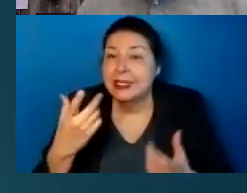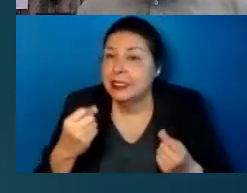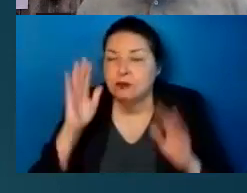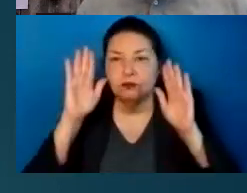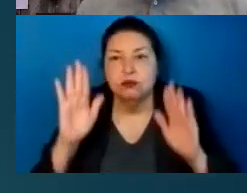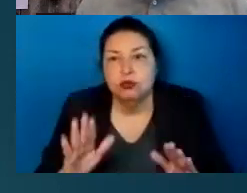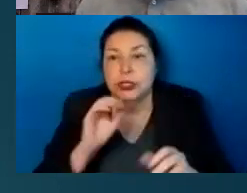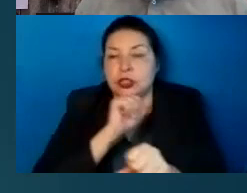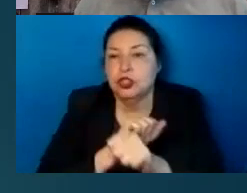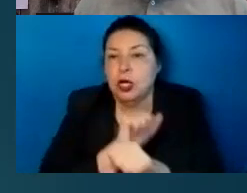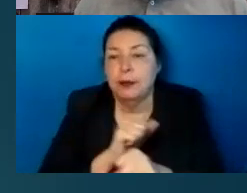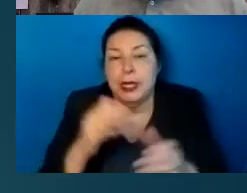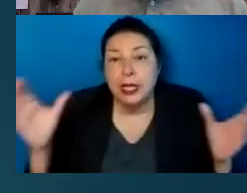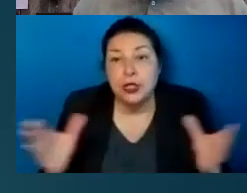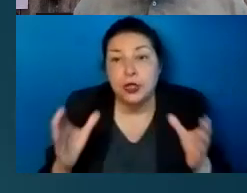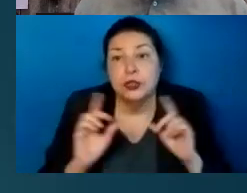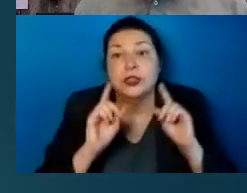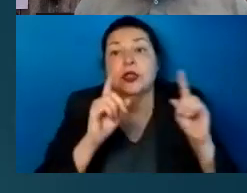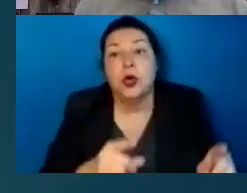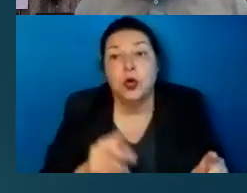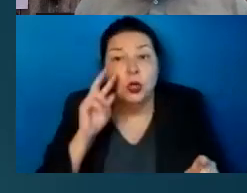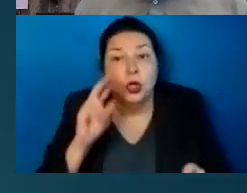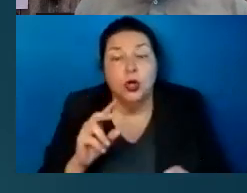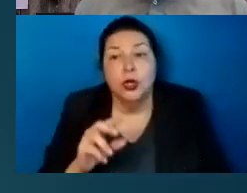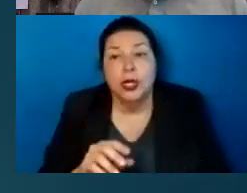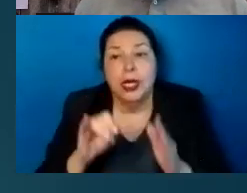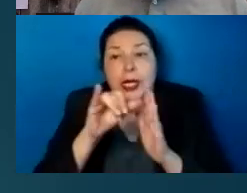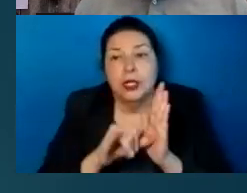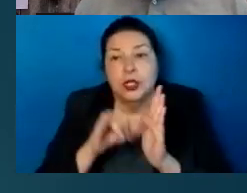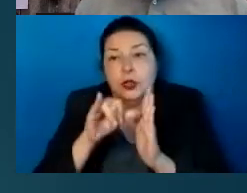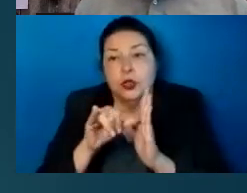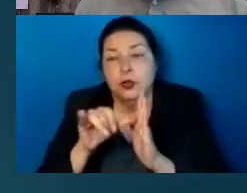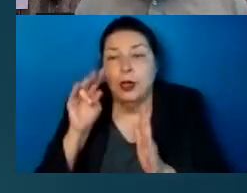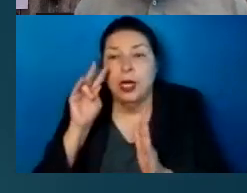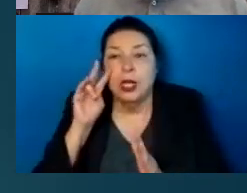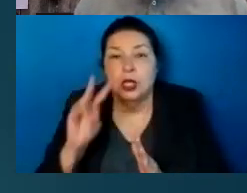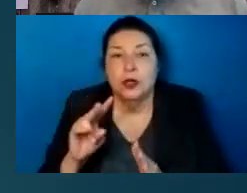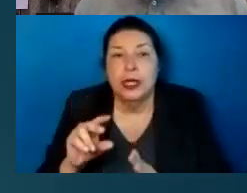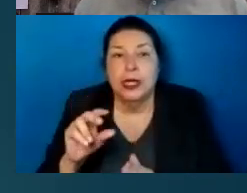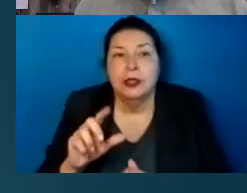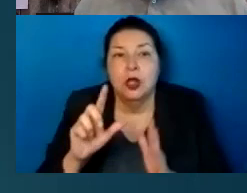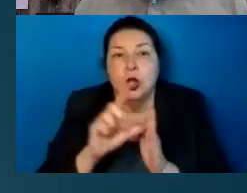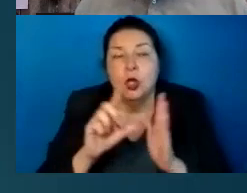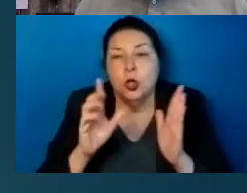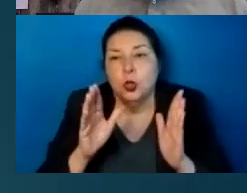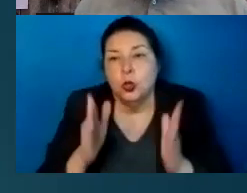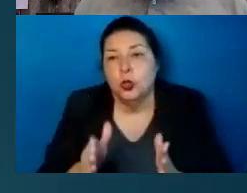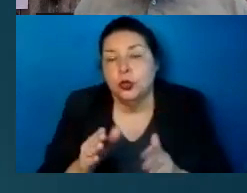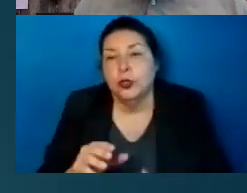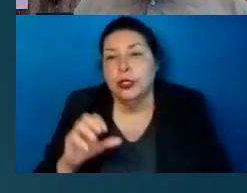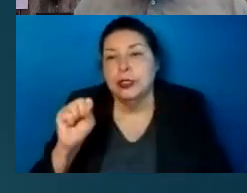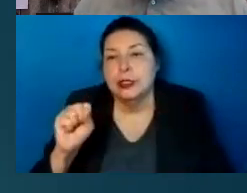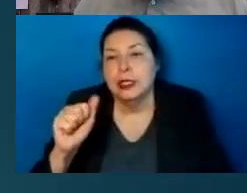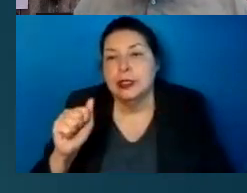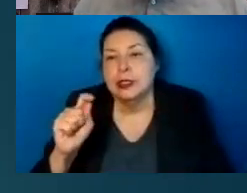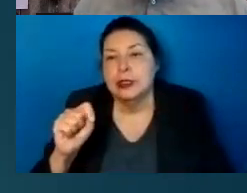really encourage you to go out and look at YouTube and look at Lutheran satire, because he handles a lot of these